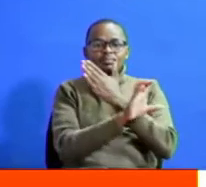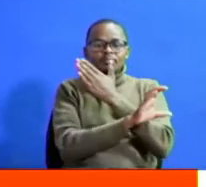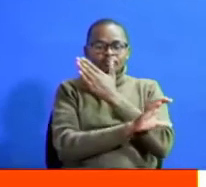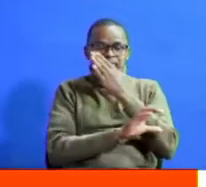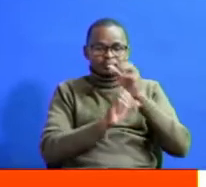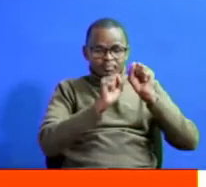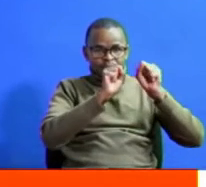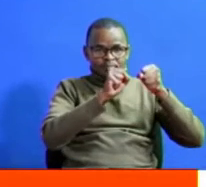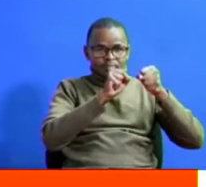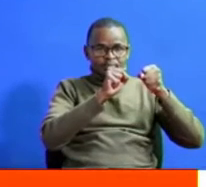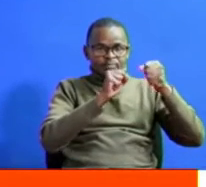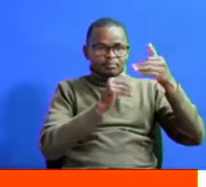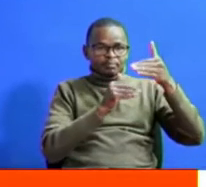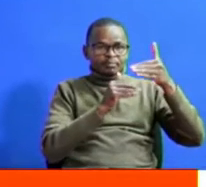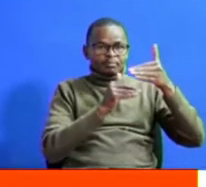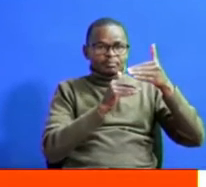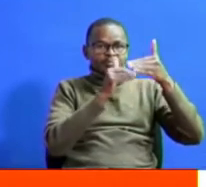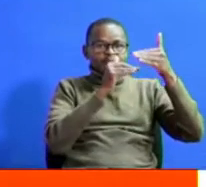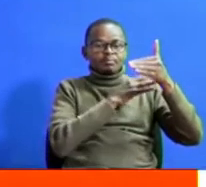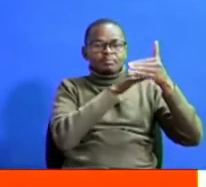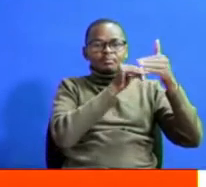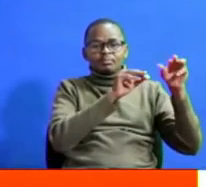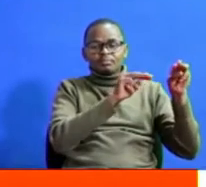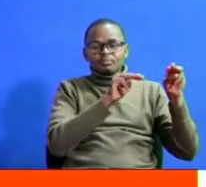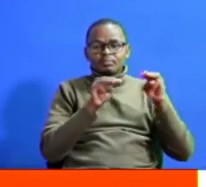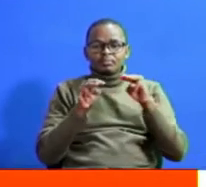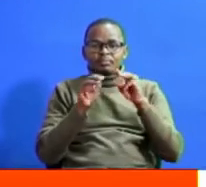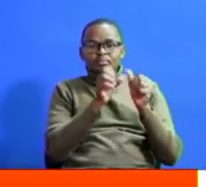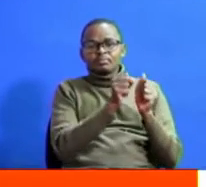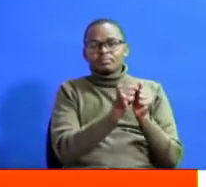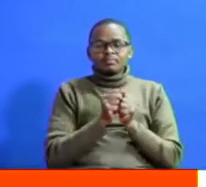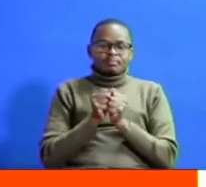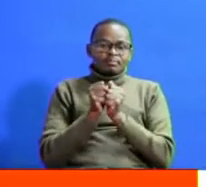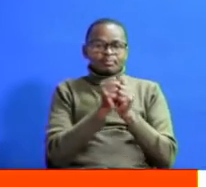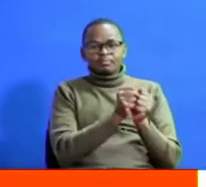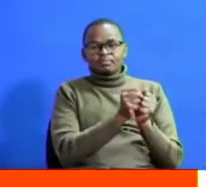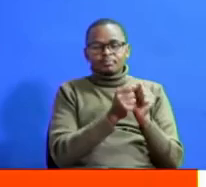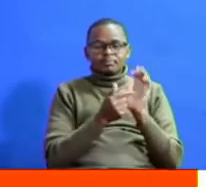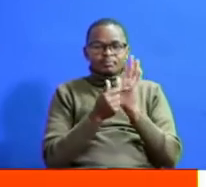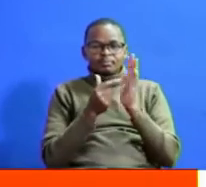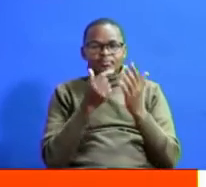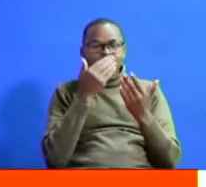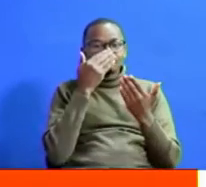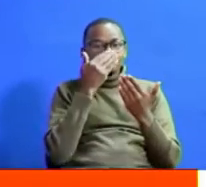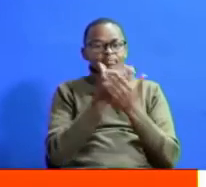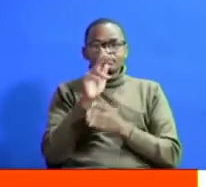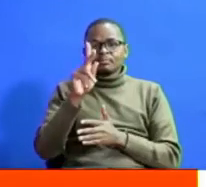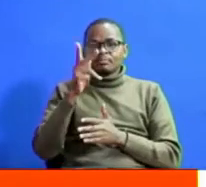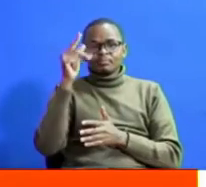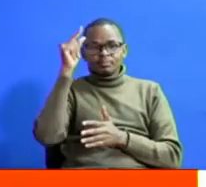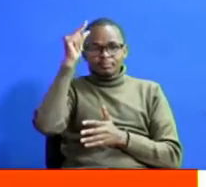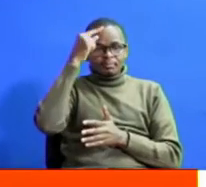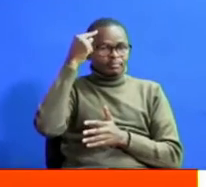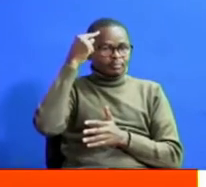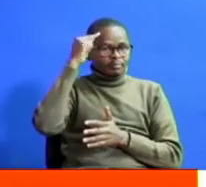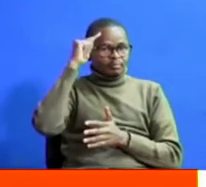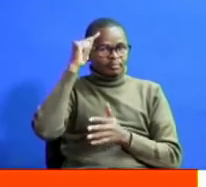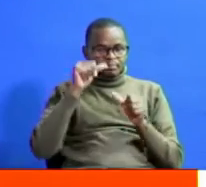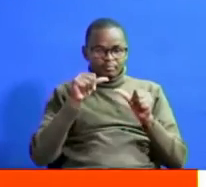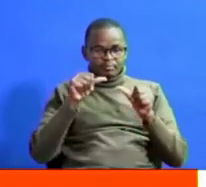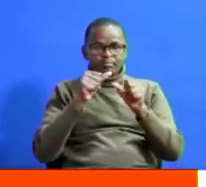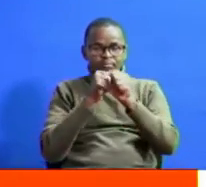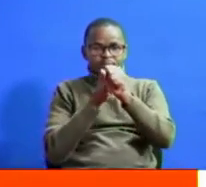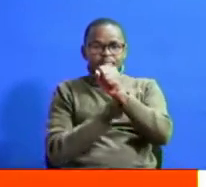can maximize and move together. He expressed gratitude with the Kenyan government for its continued support